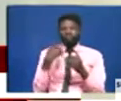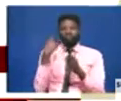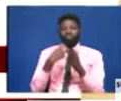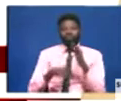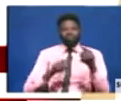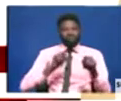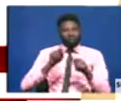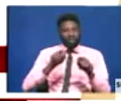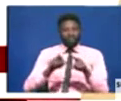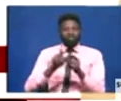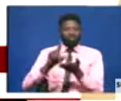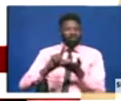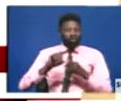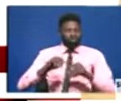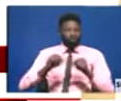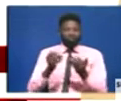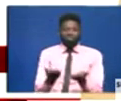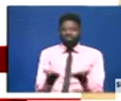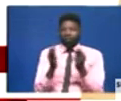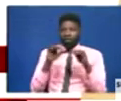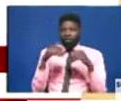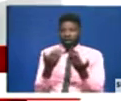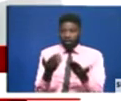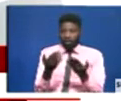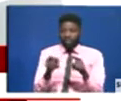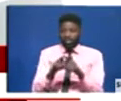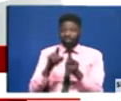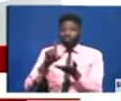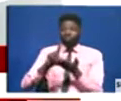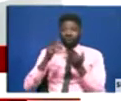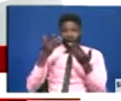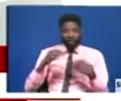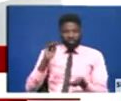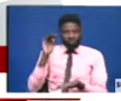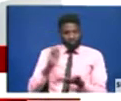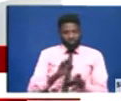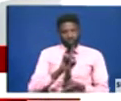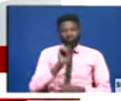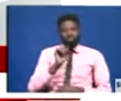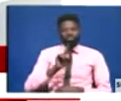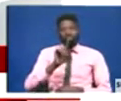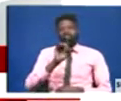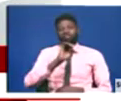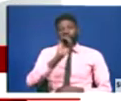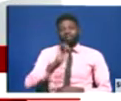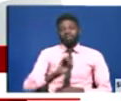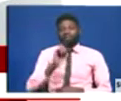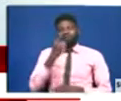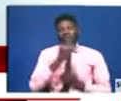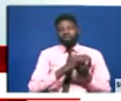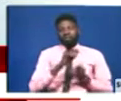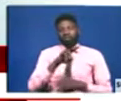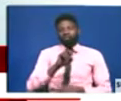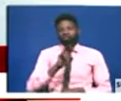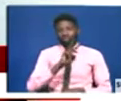Credit quality improved, evidenced by a reduction in the credit loss ratio to 1.1% in the first half of 2022